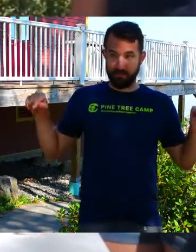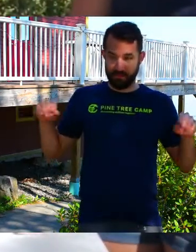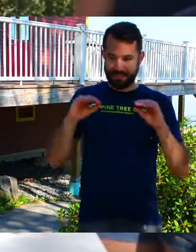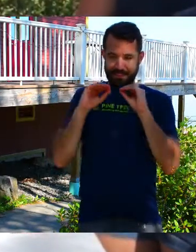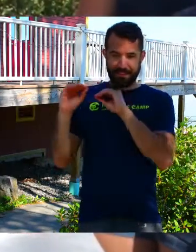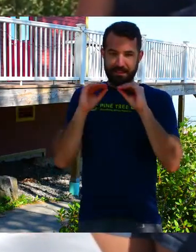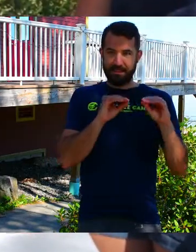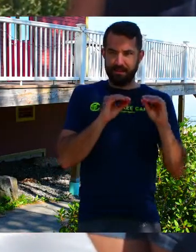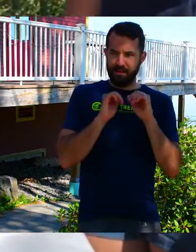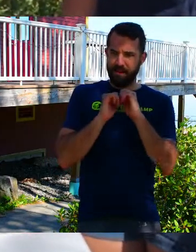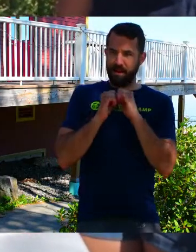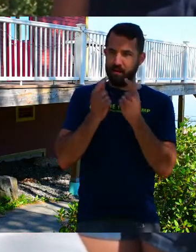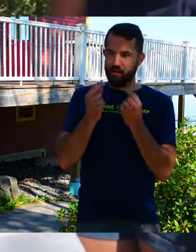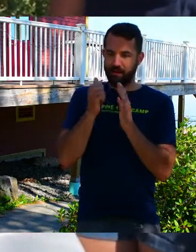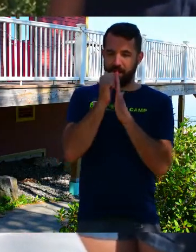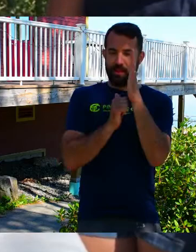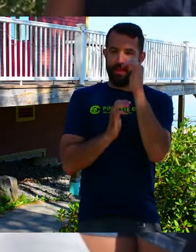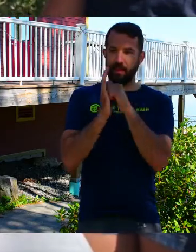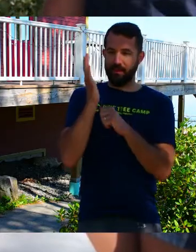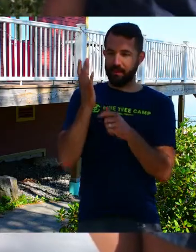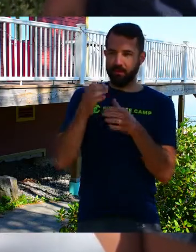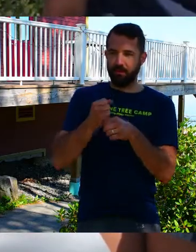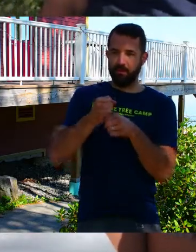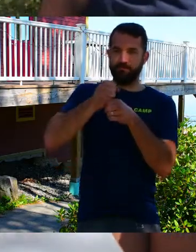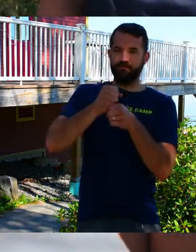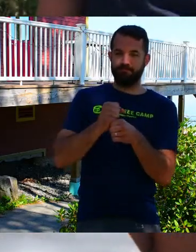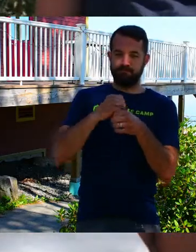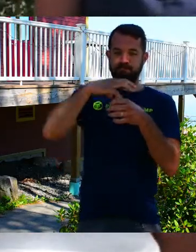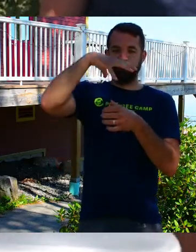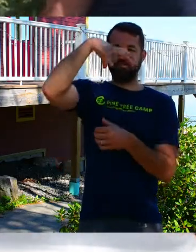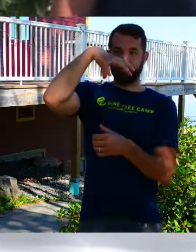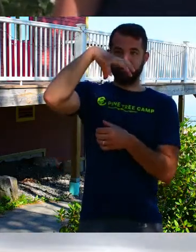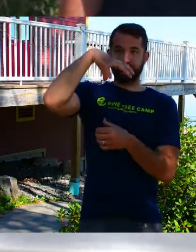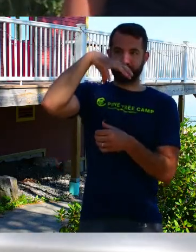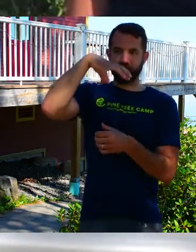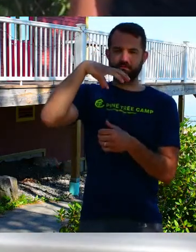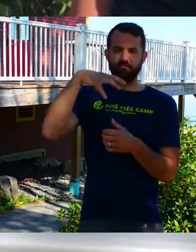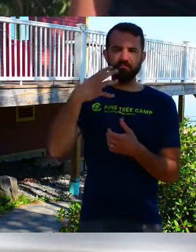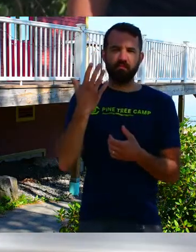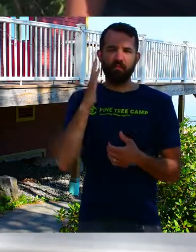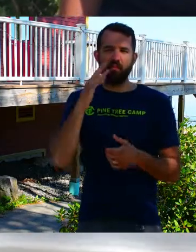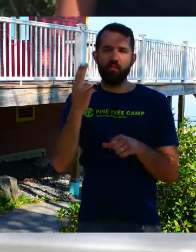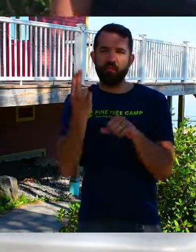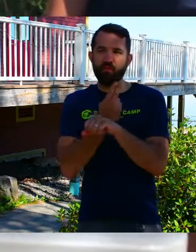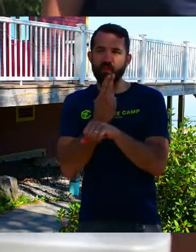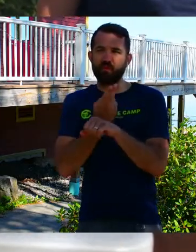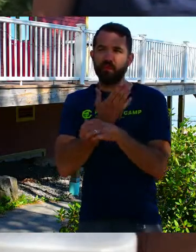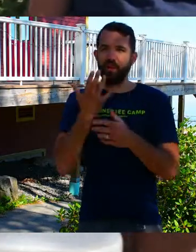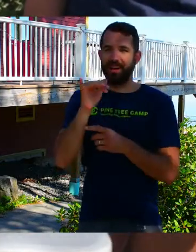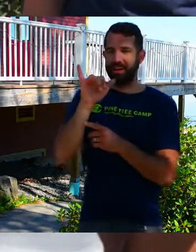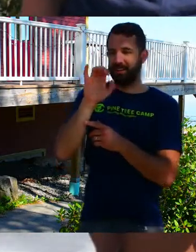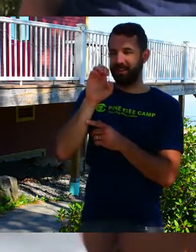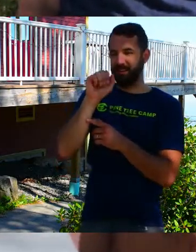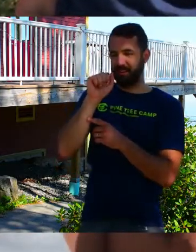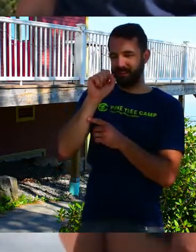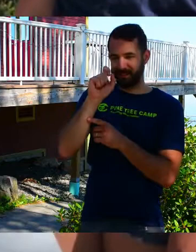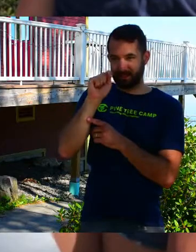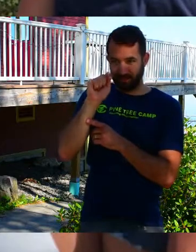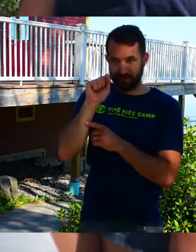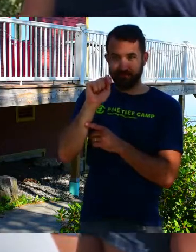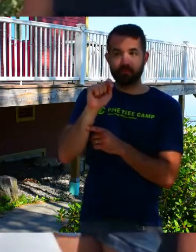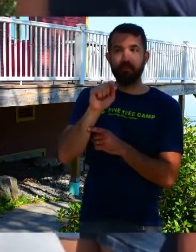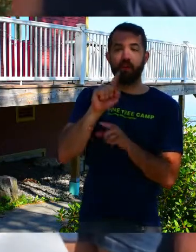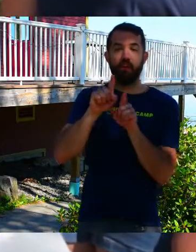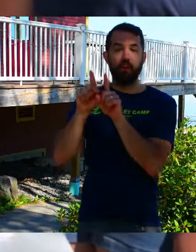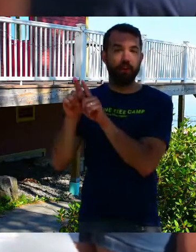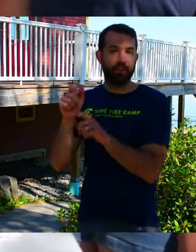So we are going to use yeast and sugar to blow up a glove. Have you guys ever done this before? No. I have not. So this is going to be a cool experiment.